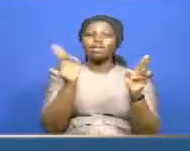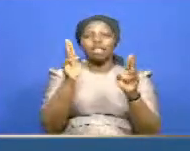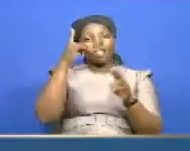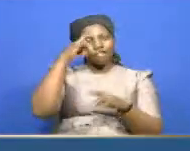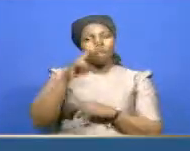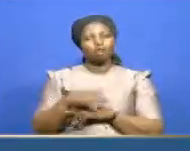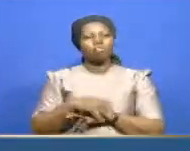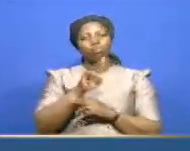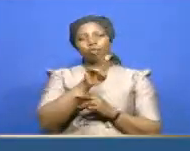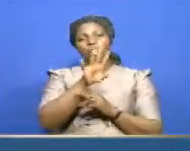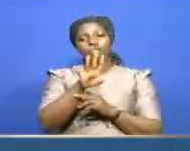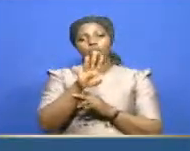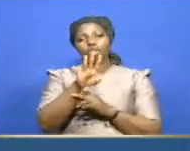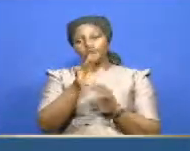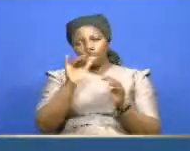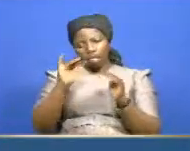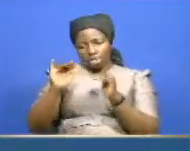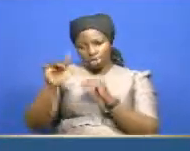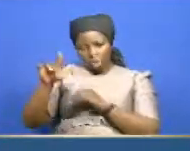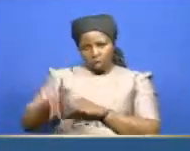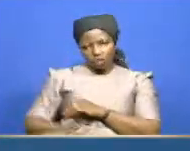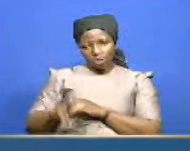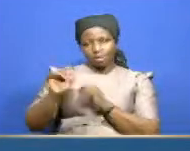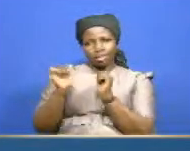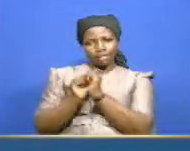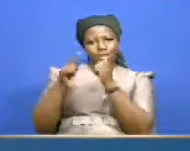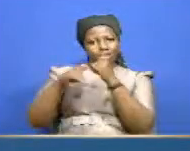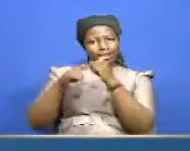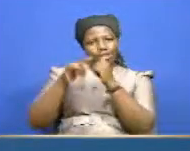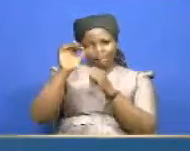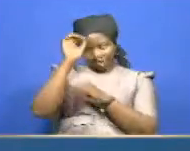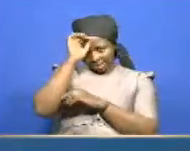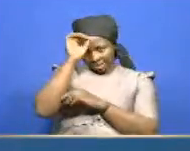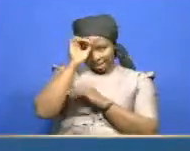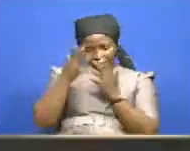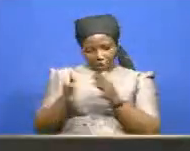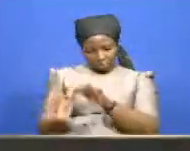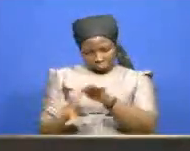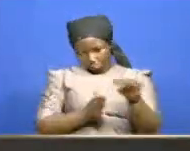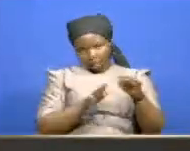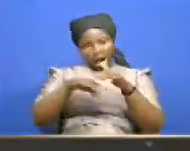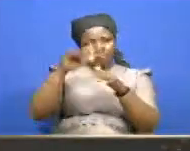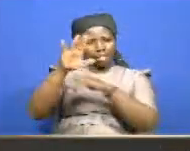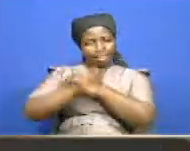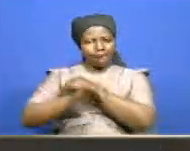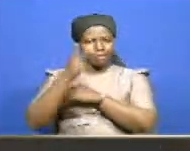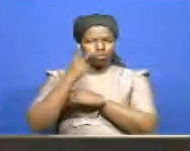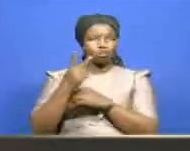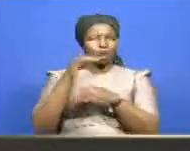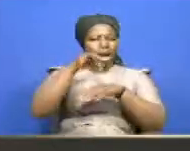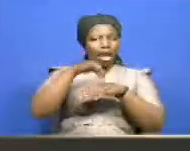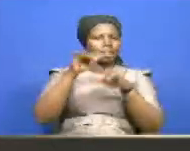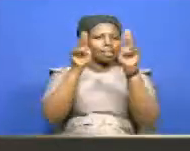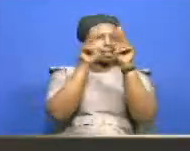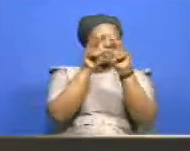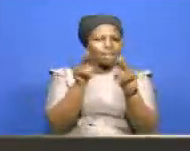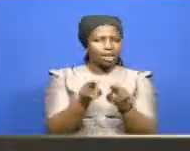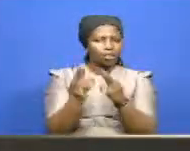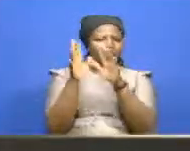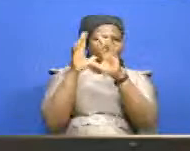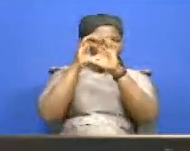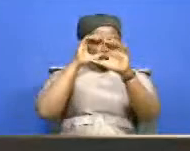of 24 and lows of 16 degrees Celsius. Let's now cross the borders and have a look at the international